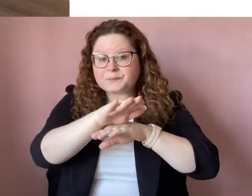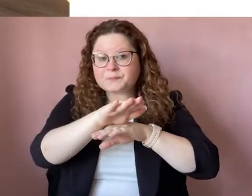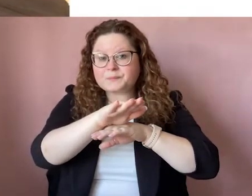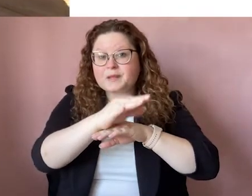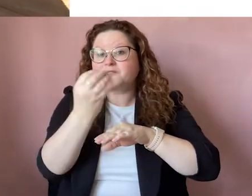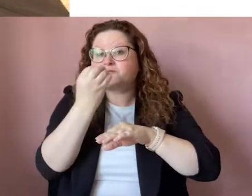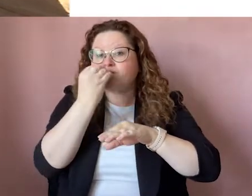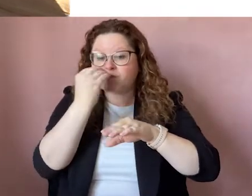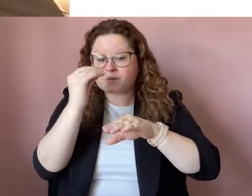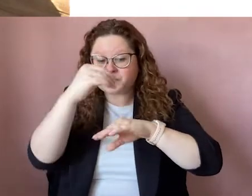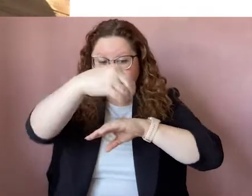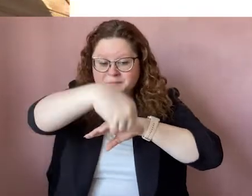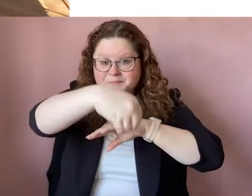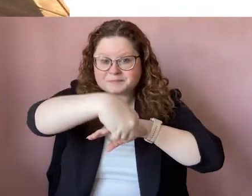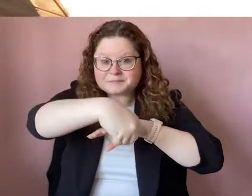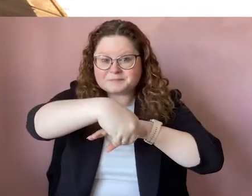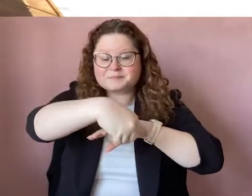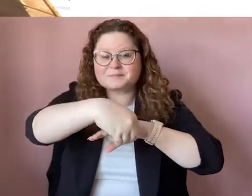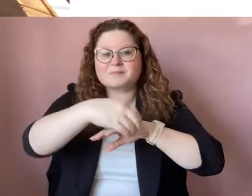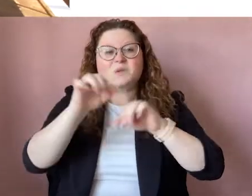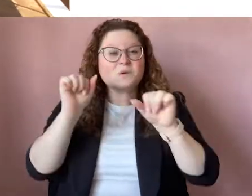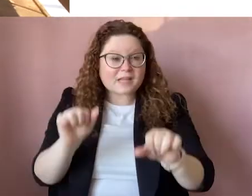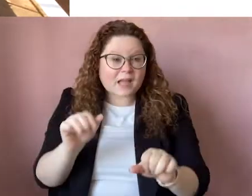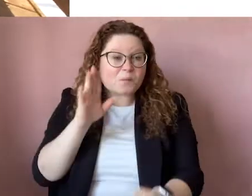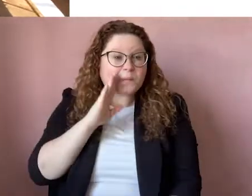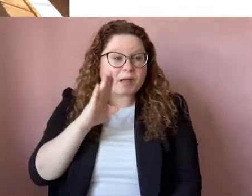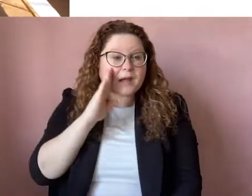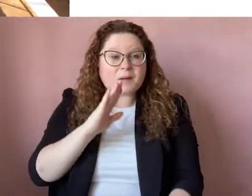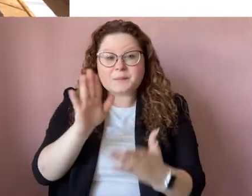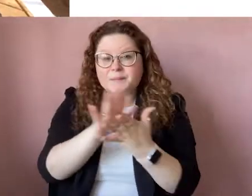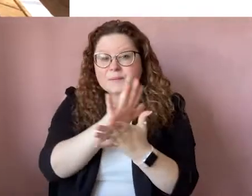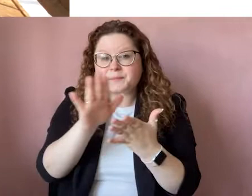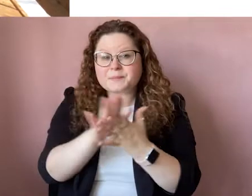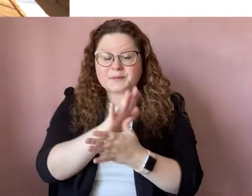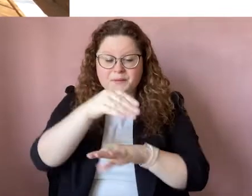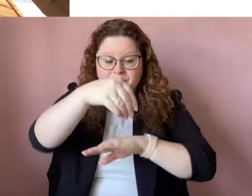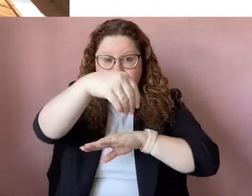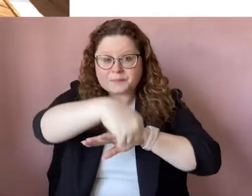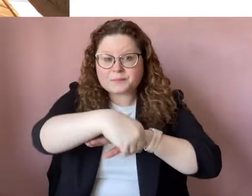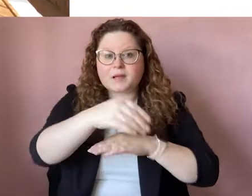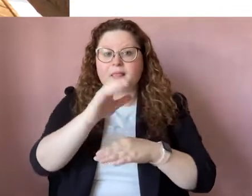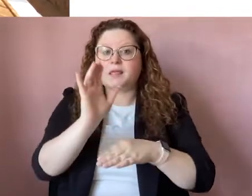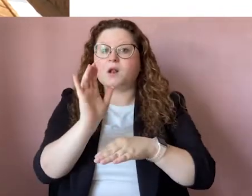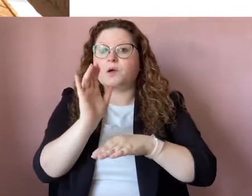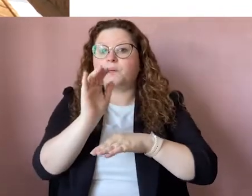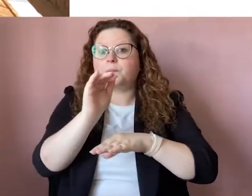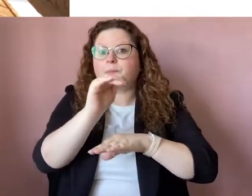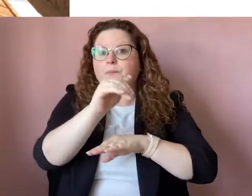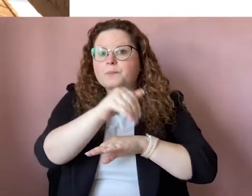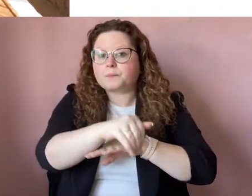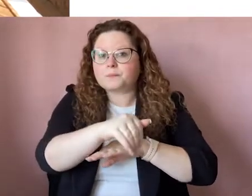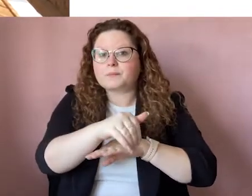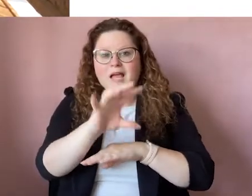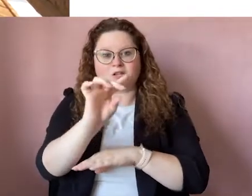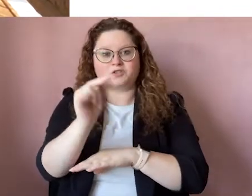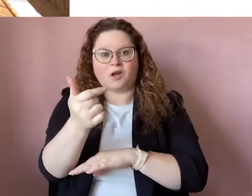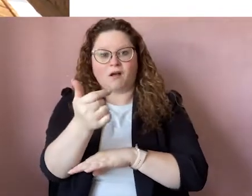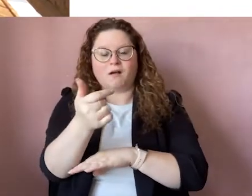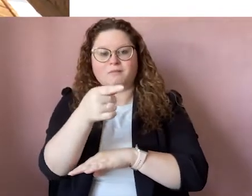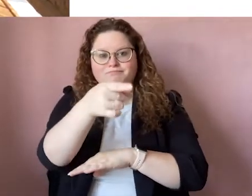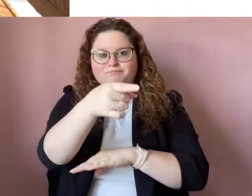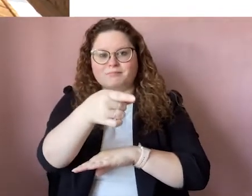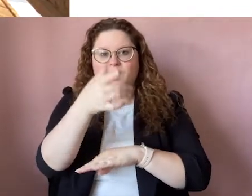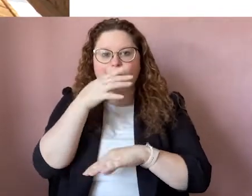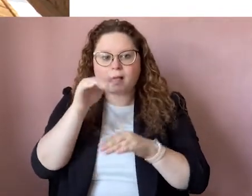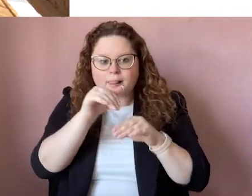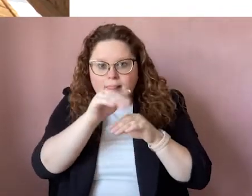a little bit of kibble inside. You can even put some brown paper and just gently close the lid and allow them to open it and sniff. As